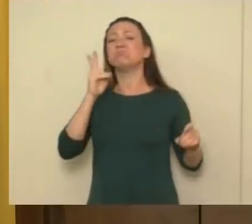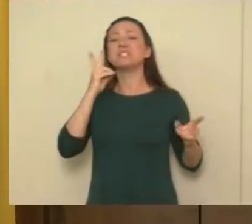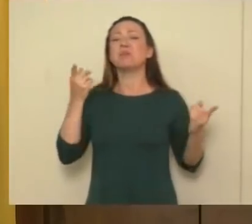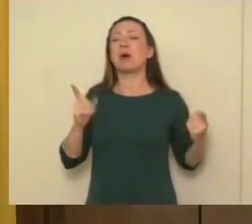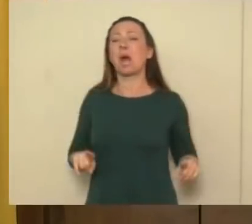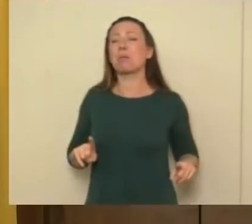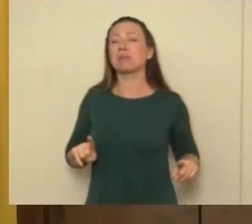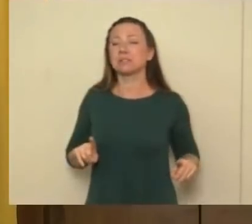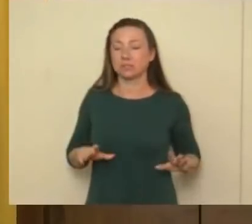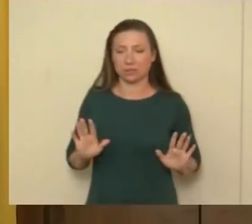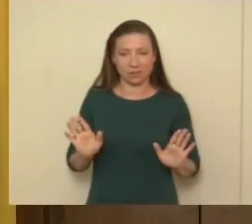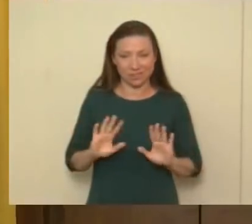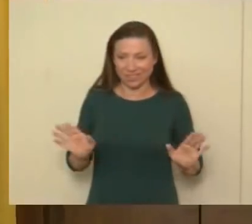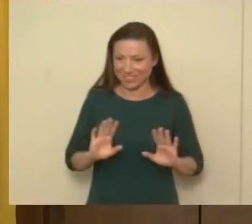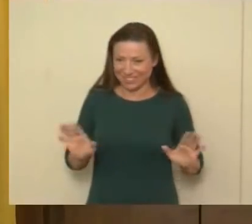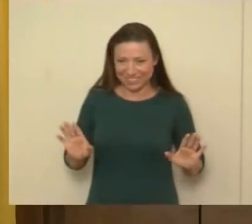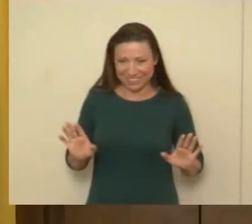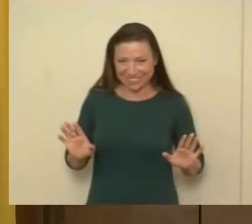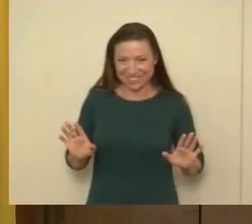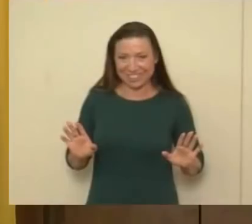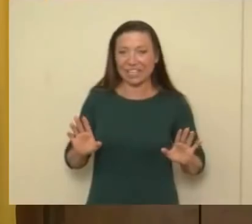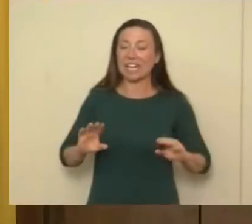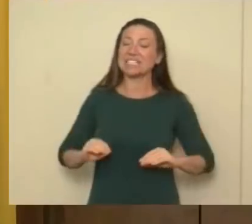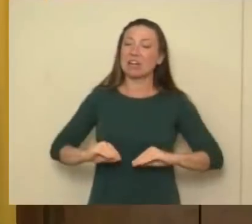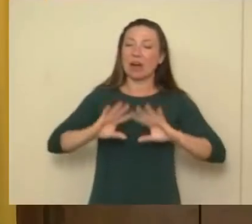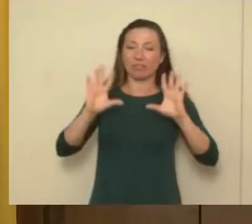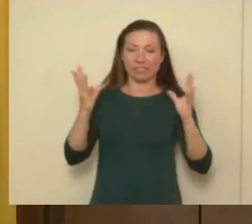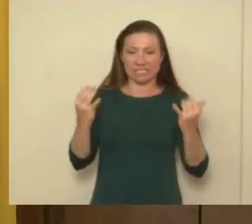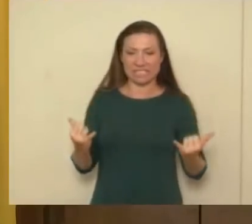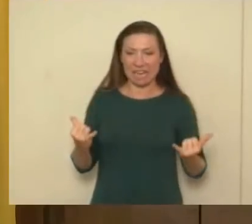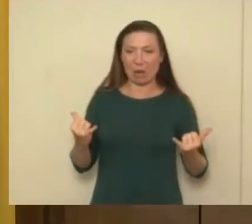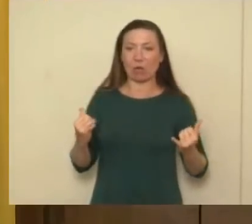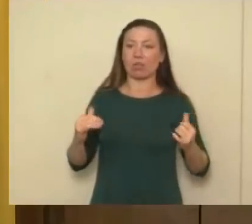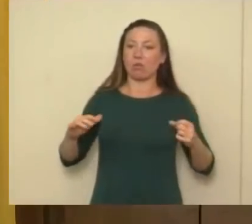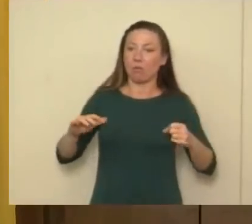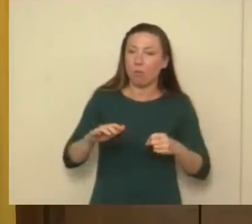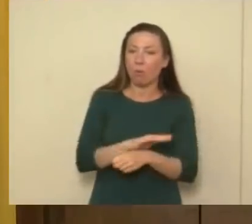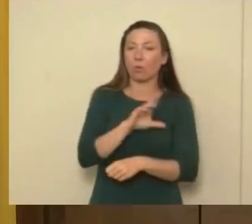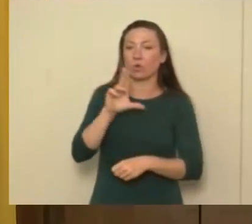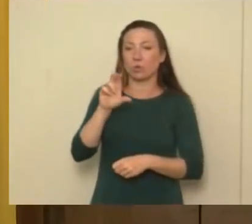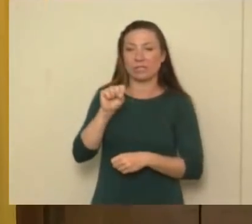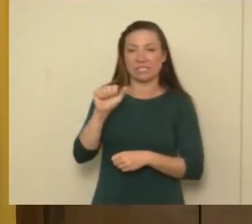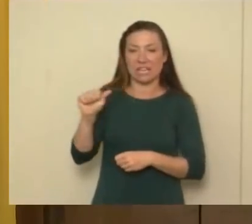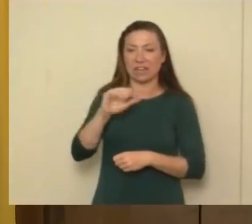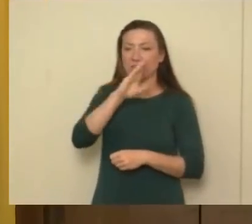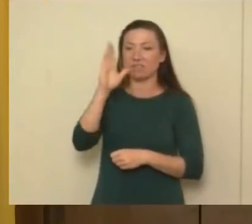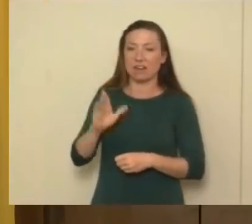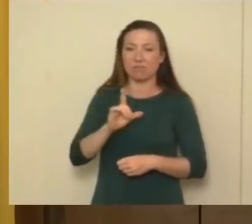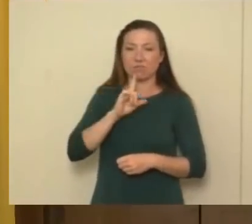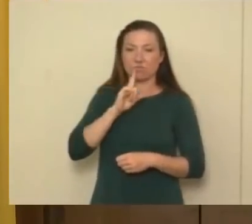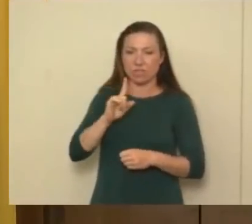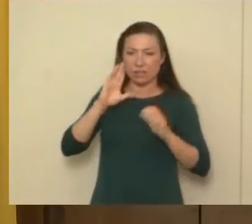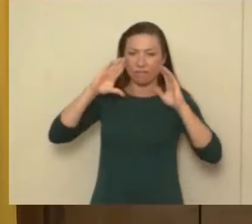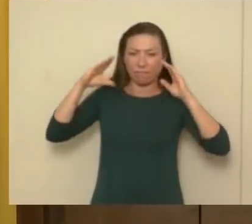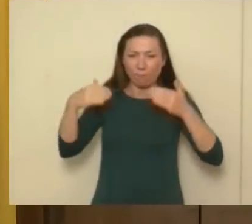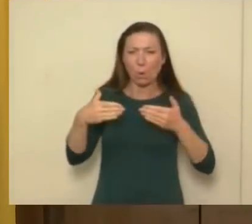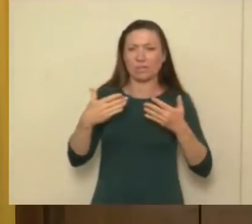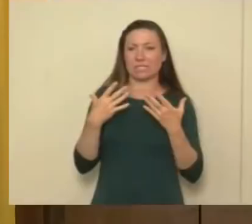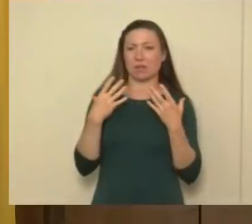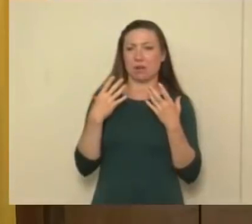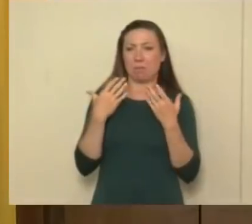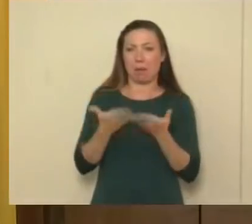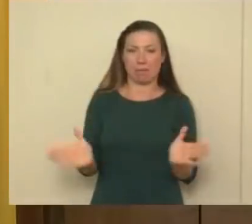we've never invested as a country in public health. I'm proud that we've got a secretary who is also